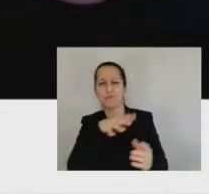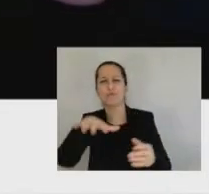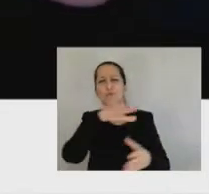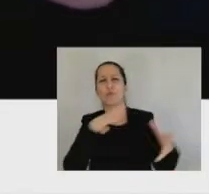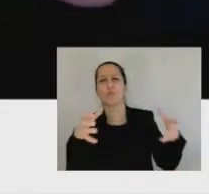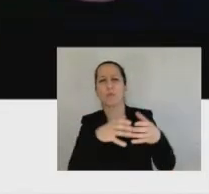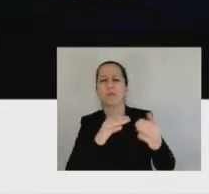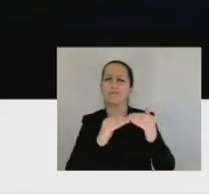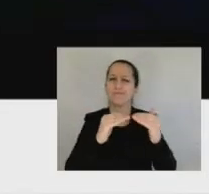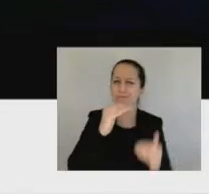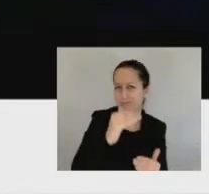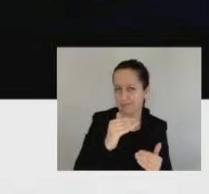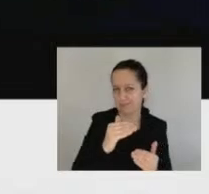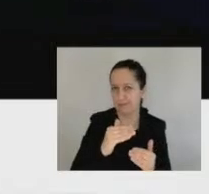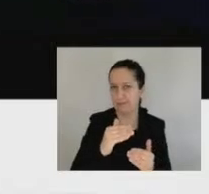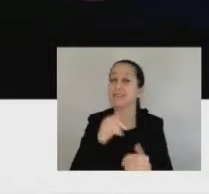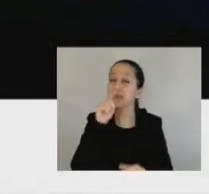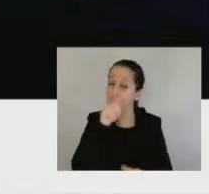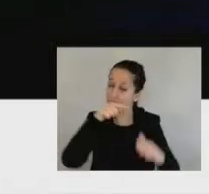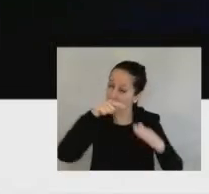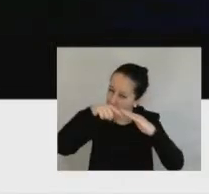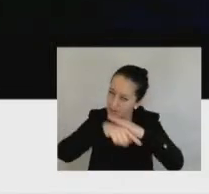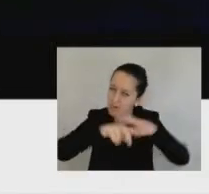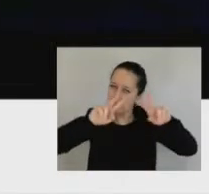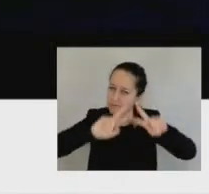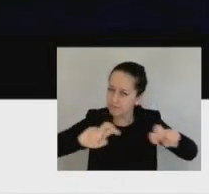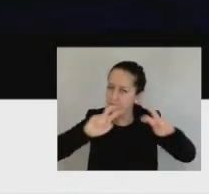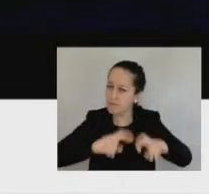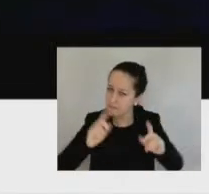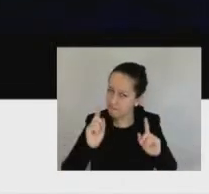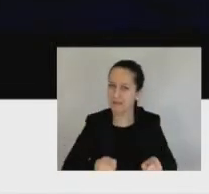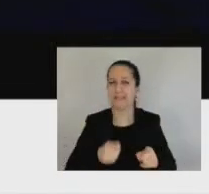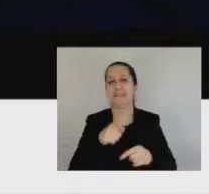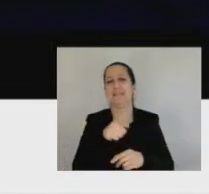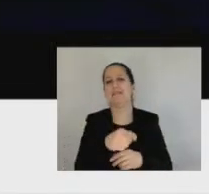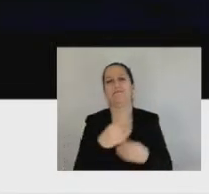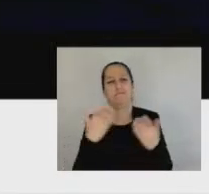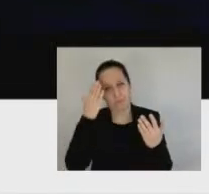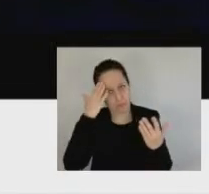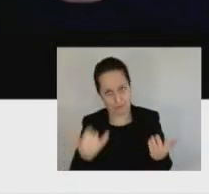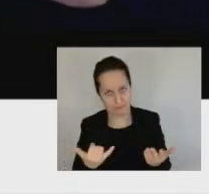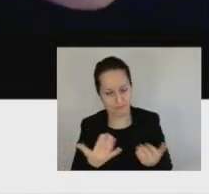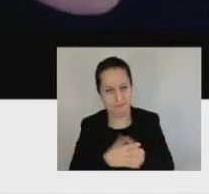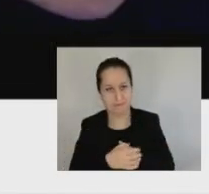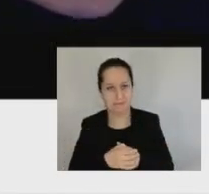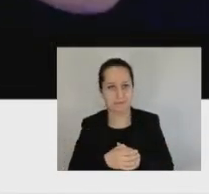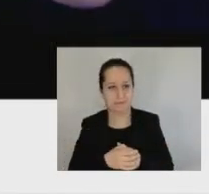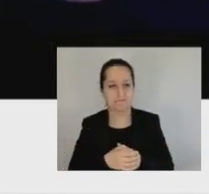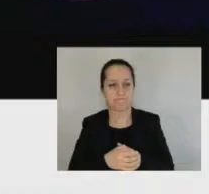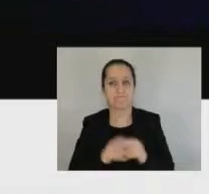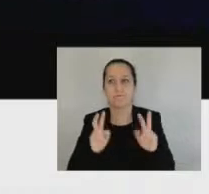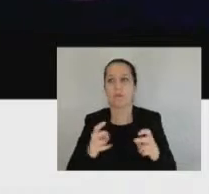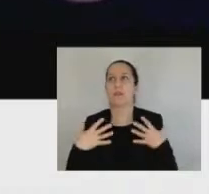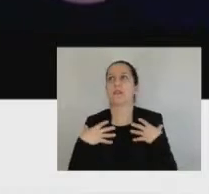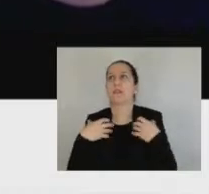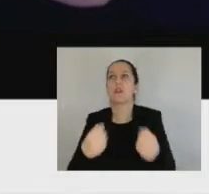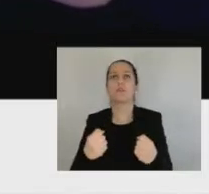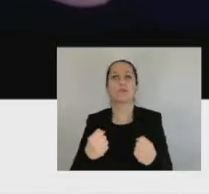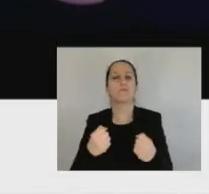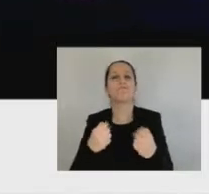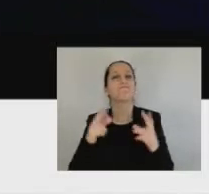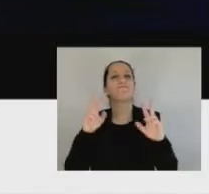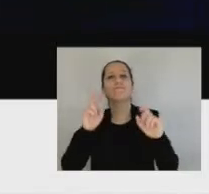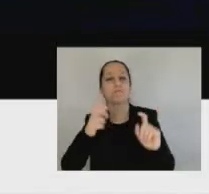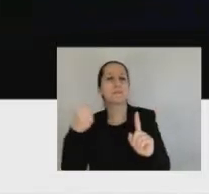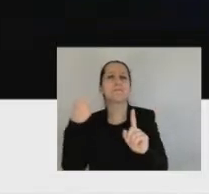mechanisms that generate inequality. We haven't treaded sufficient road on that. How? If you analyze the impact